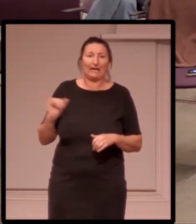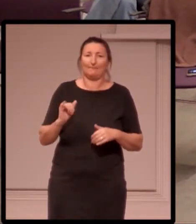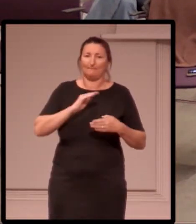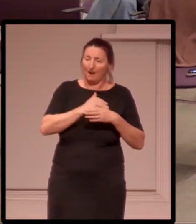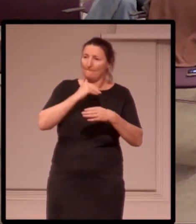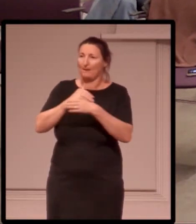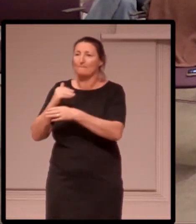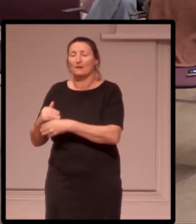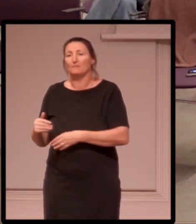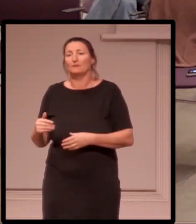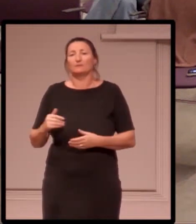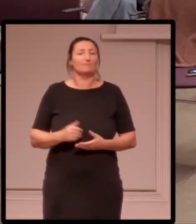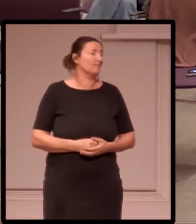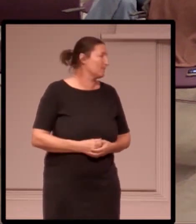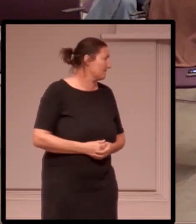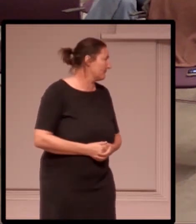their care.